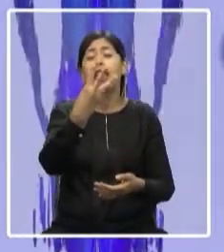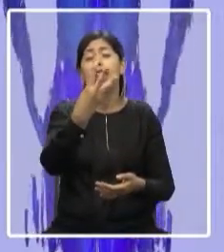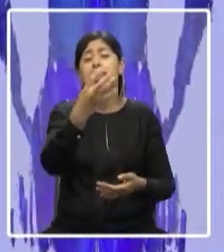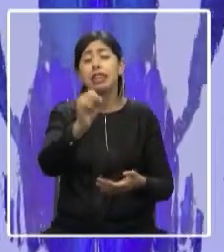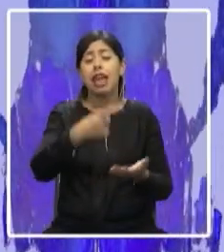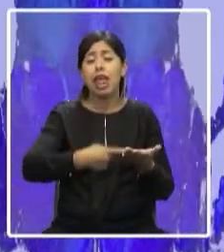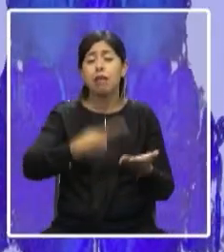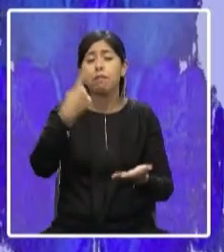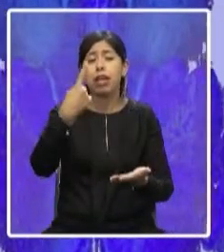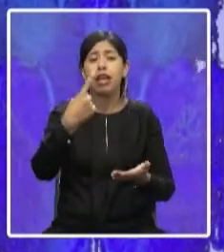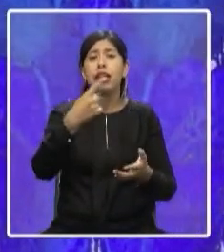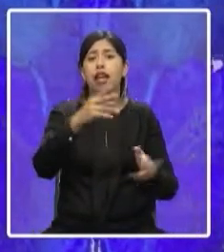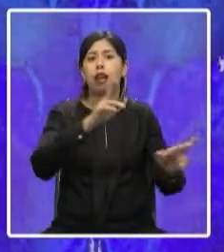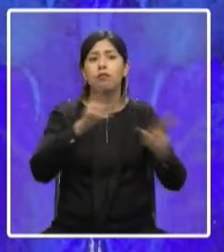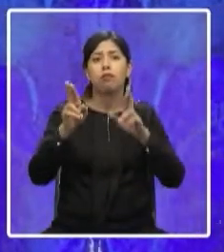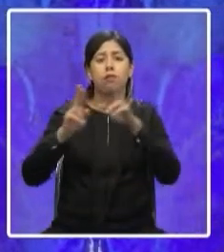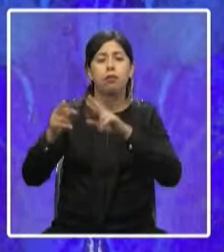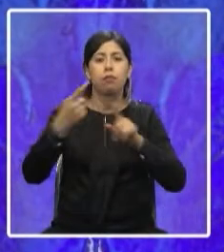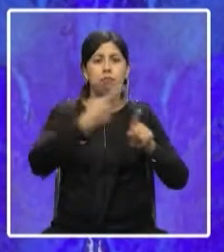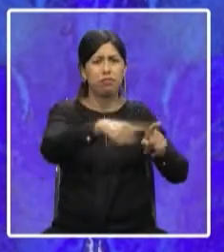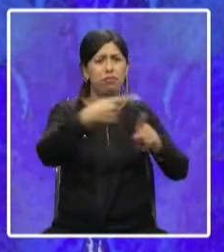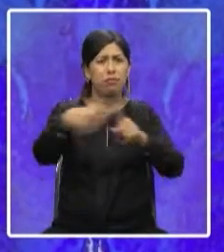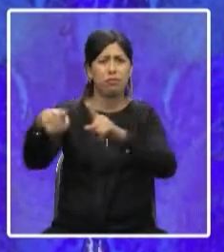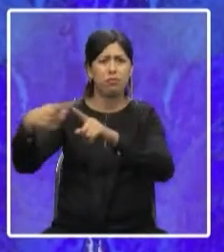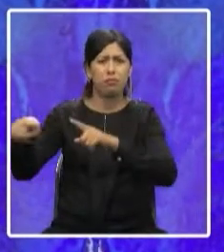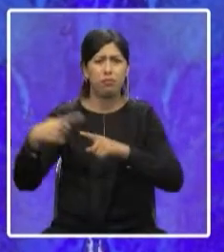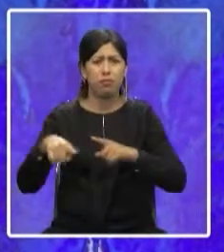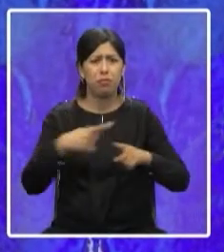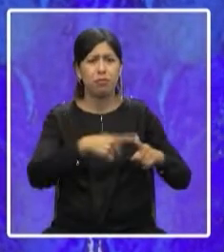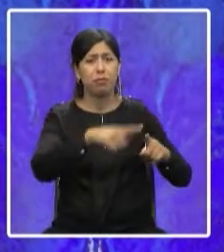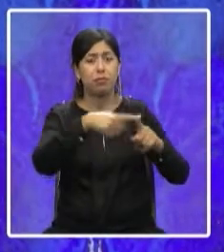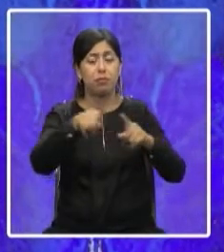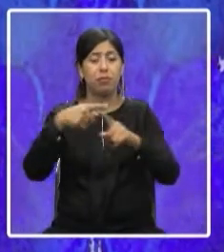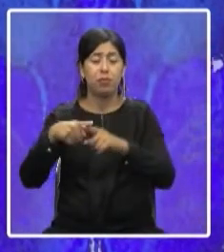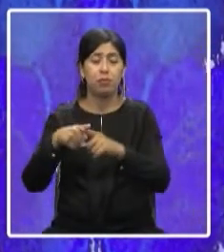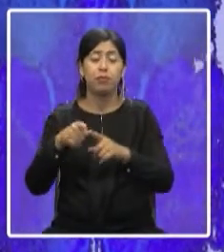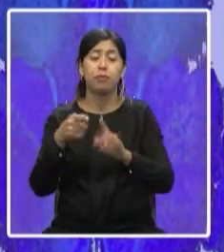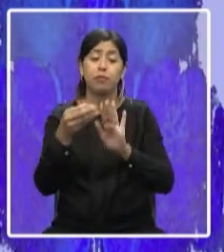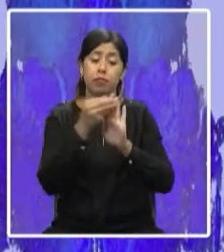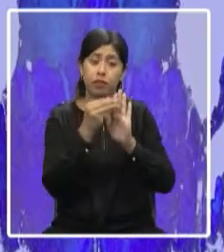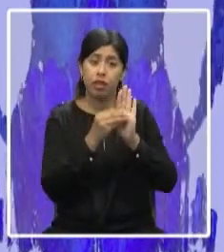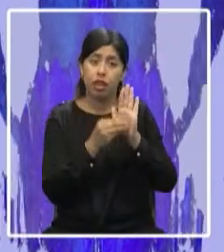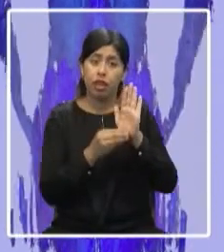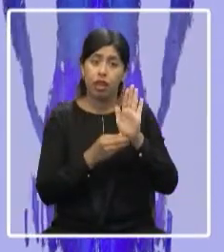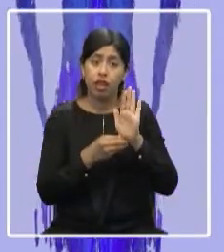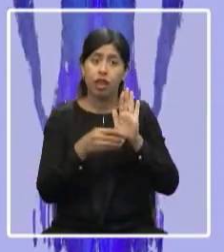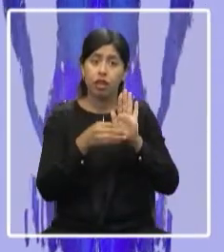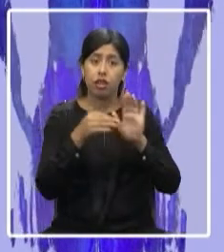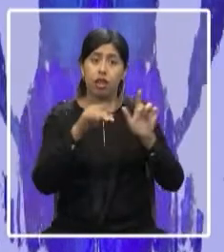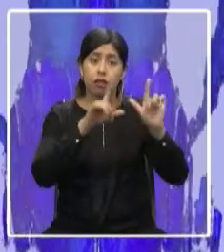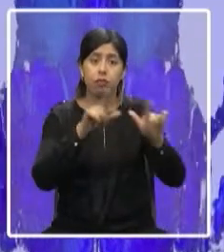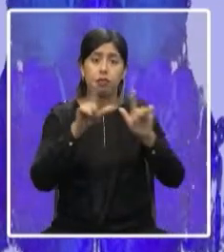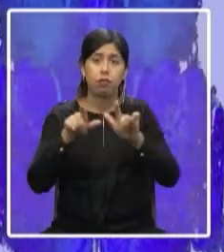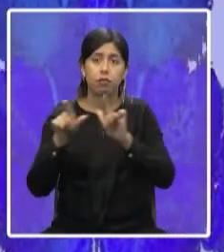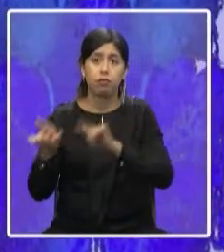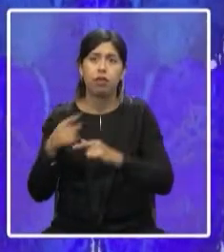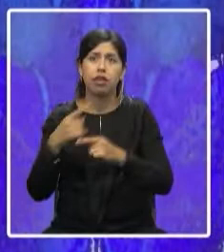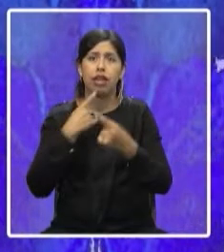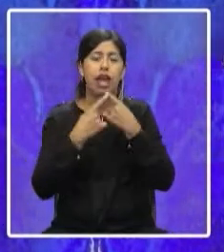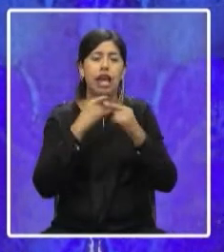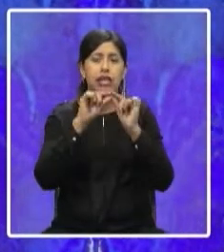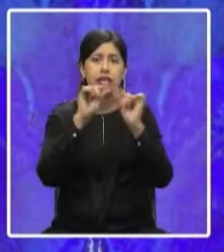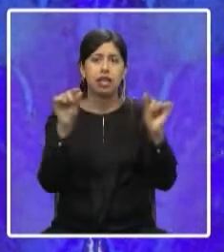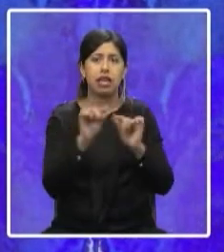the data that the Census Bureau collects and classifies. So let me give you some examples of some of those.